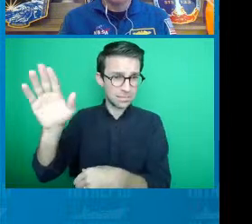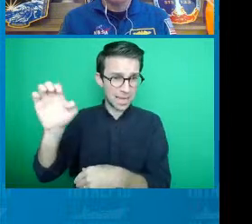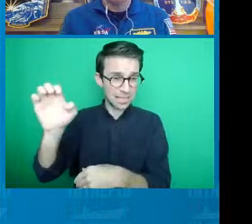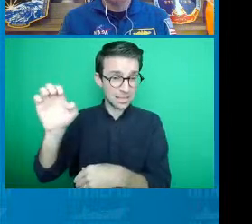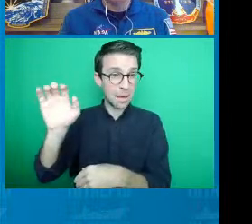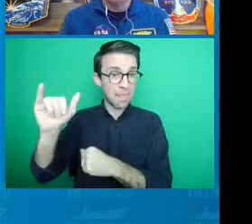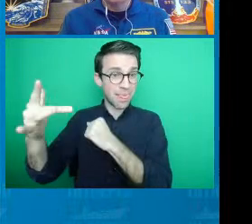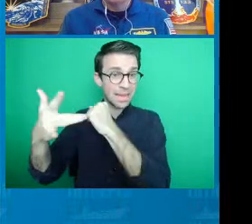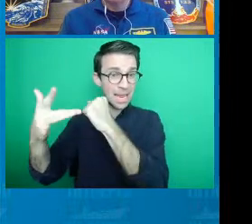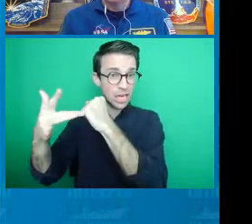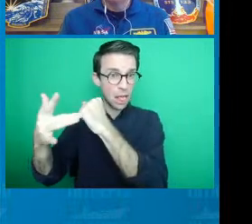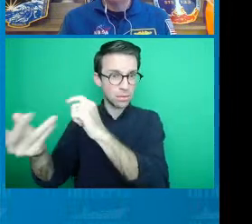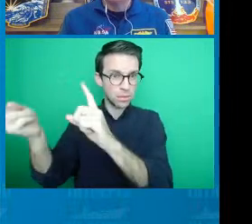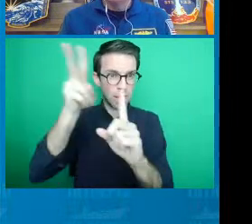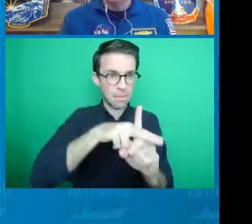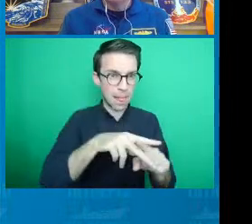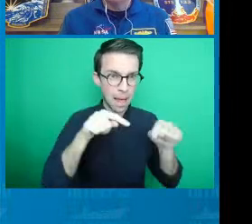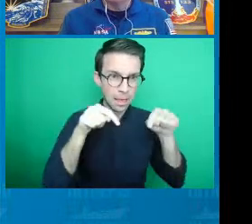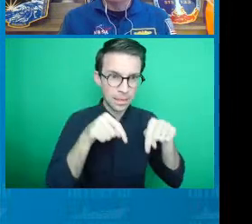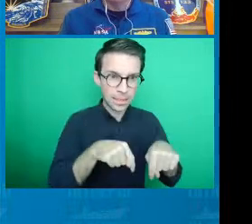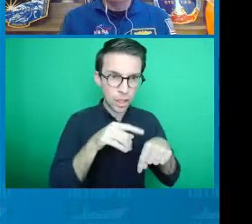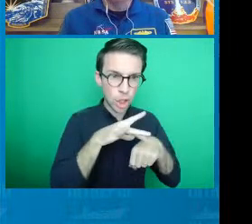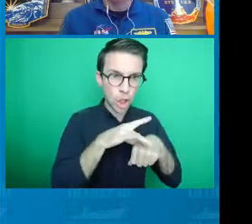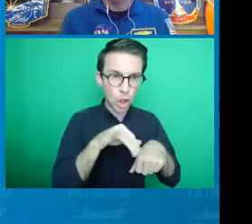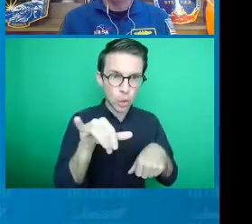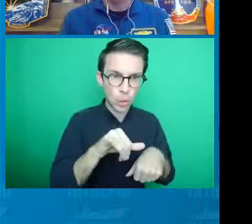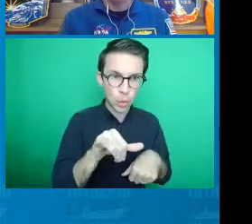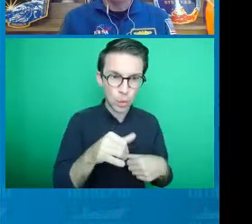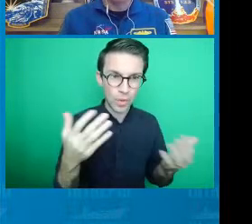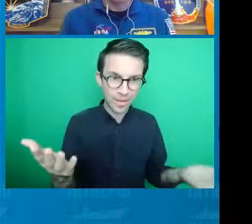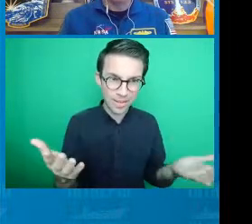on Earth, because it turns out that they can